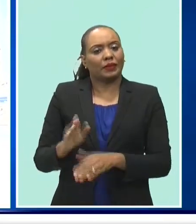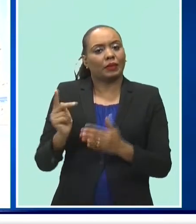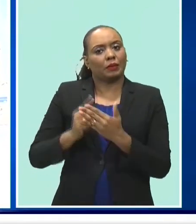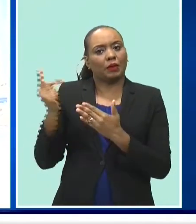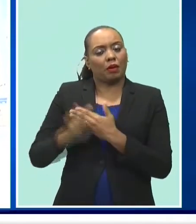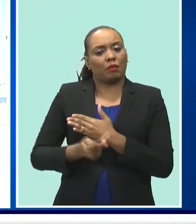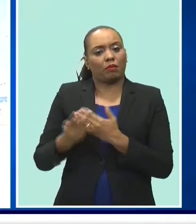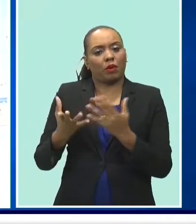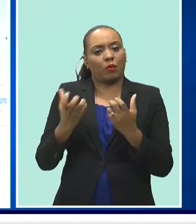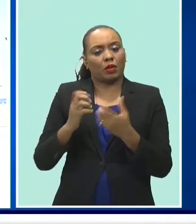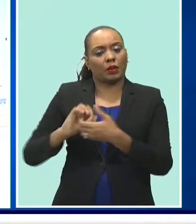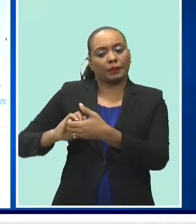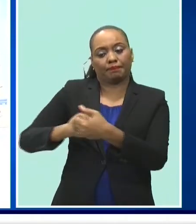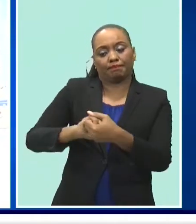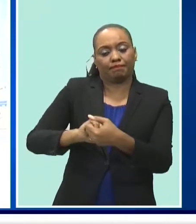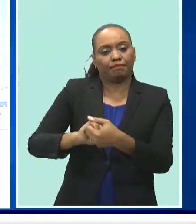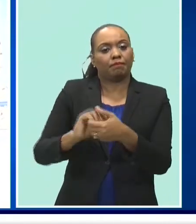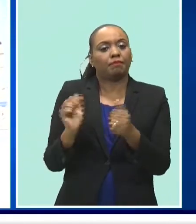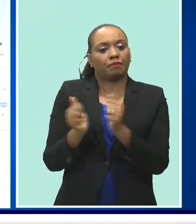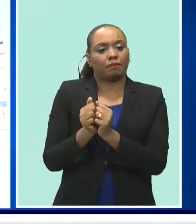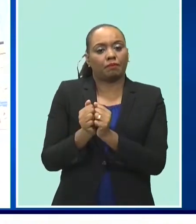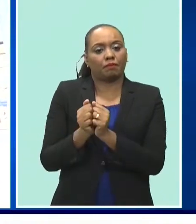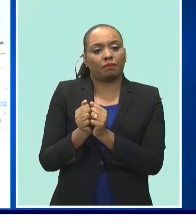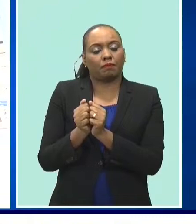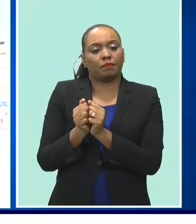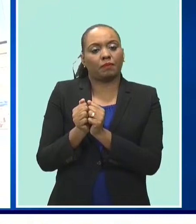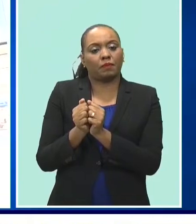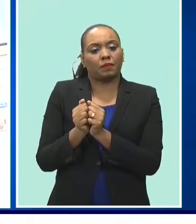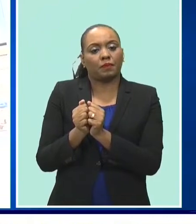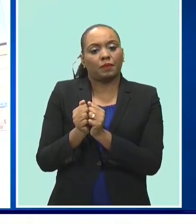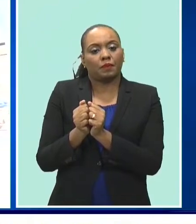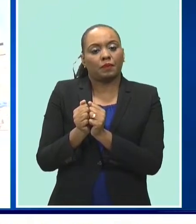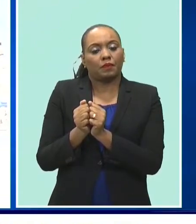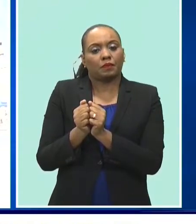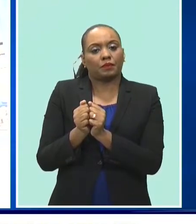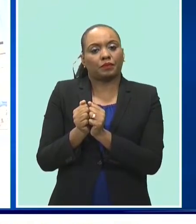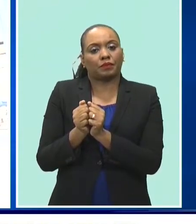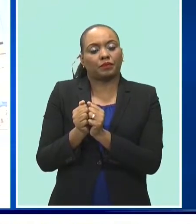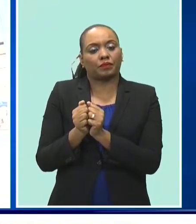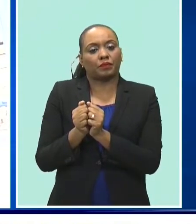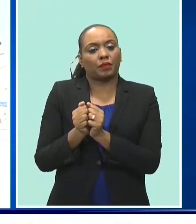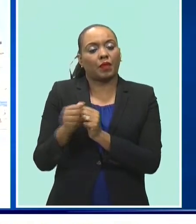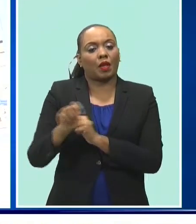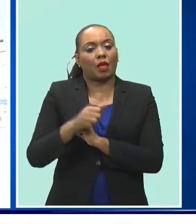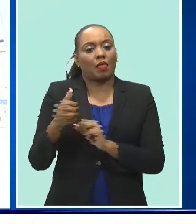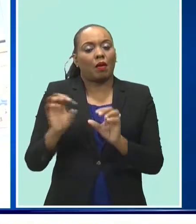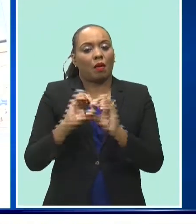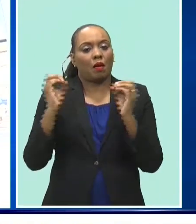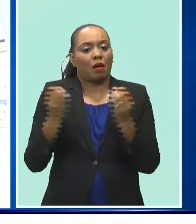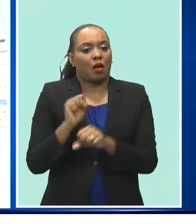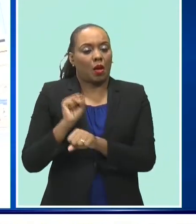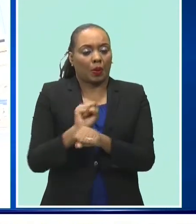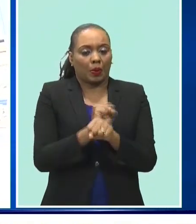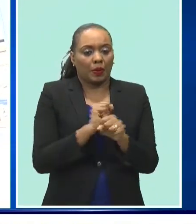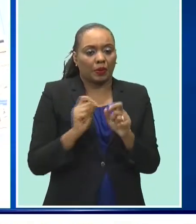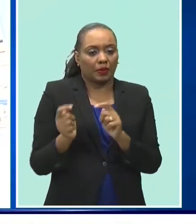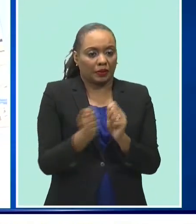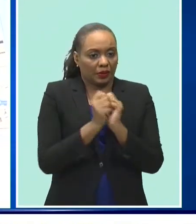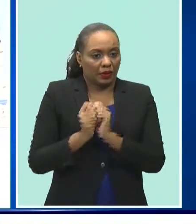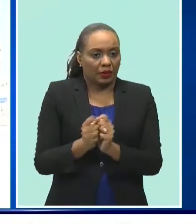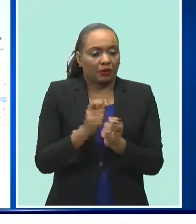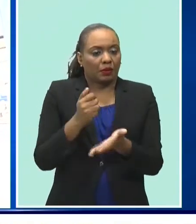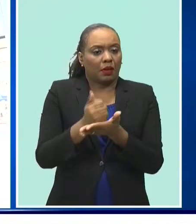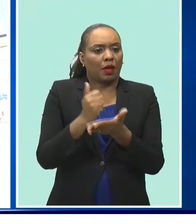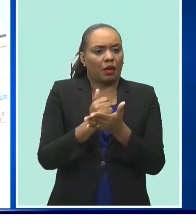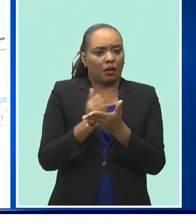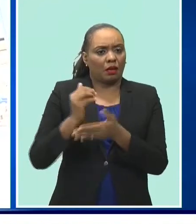with the members of the National Oceanic and Atmospheric Administration with a view of working together to help with the